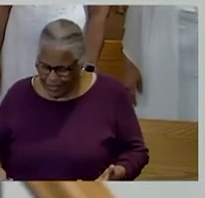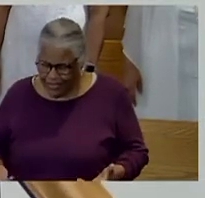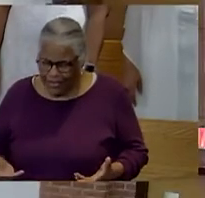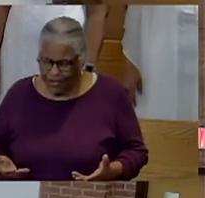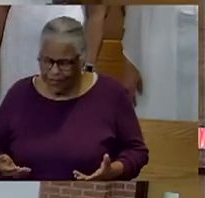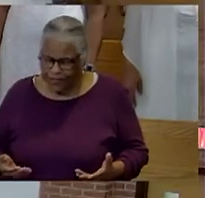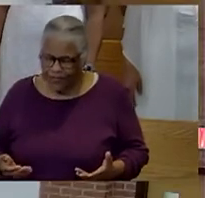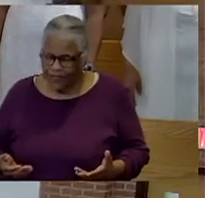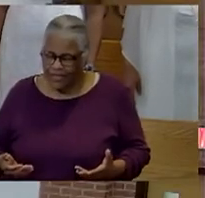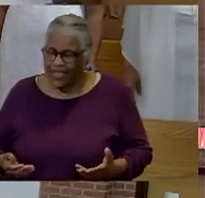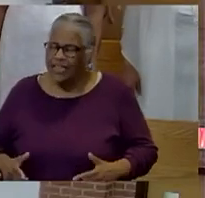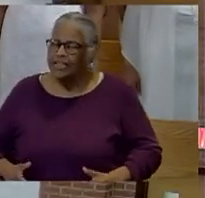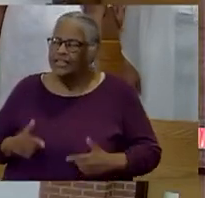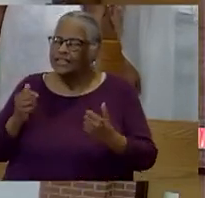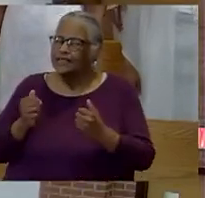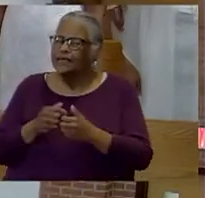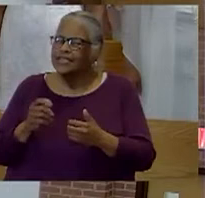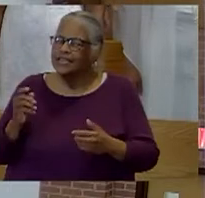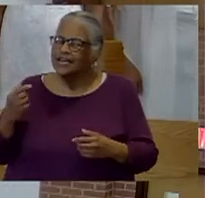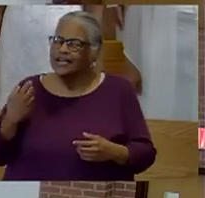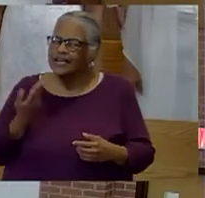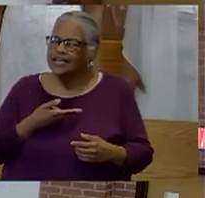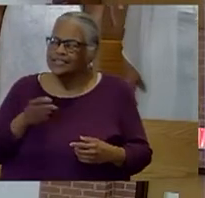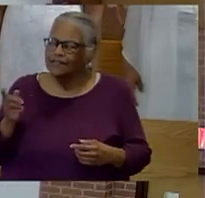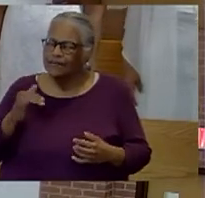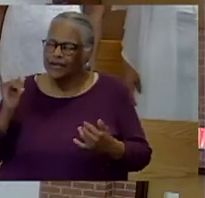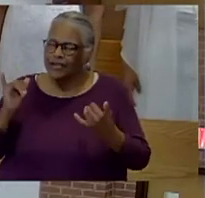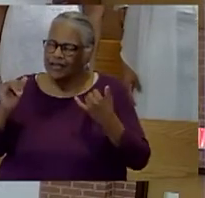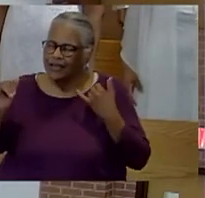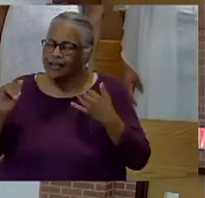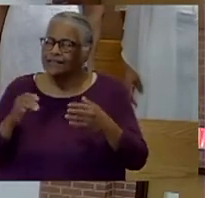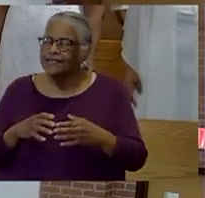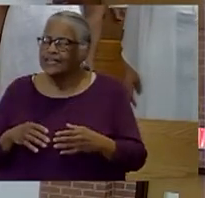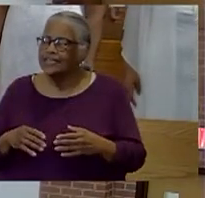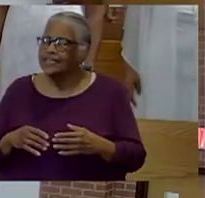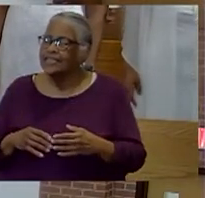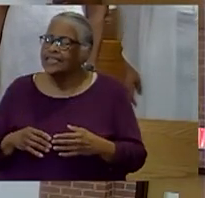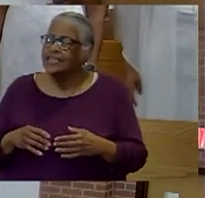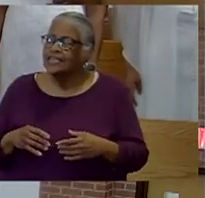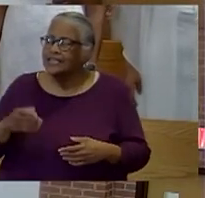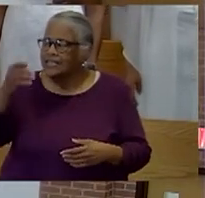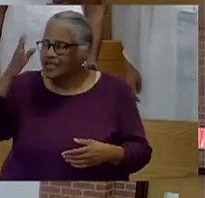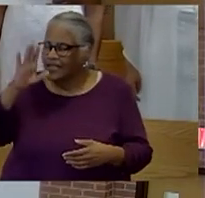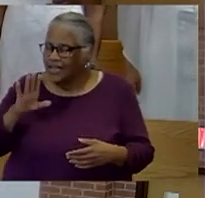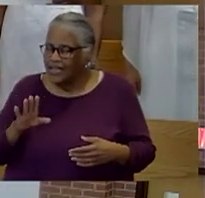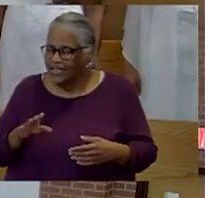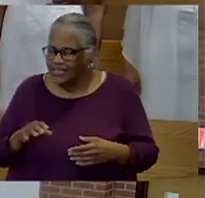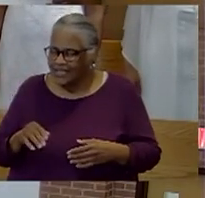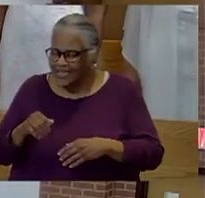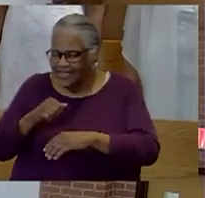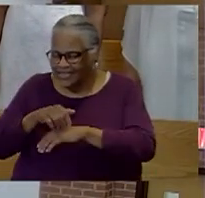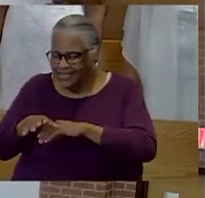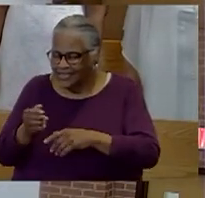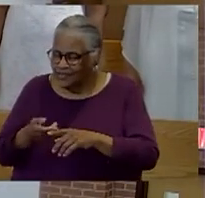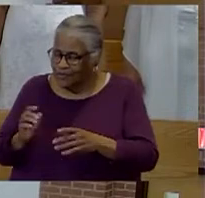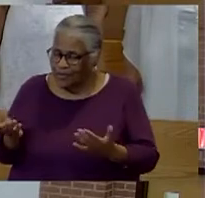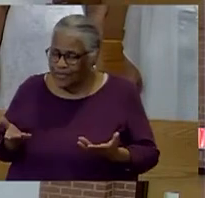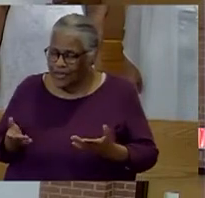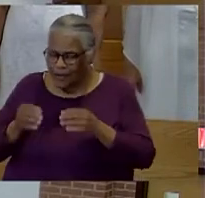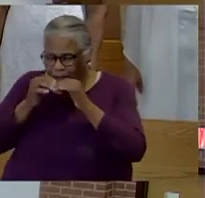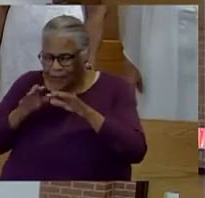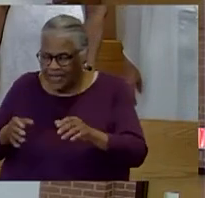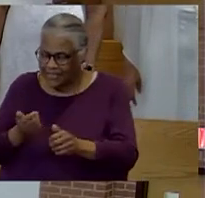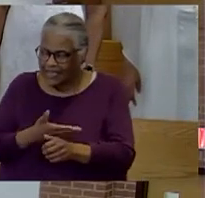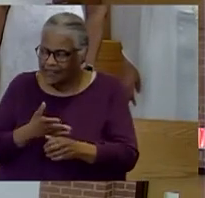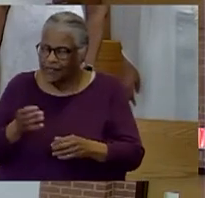henceforth, now, and forevermore. Now, God, dismiss us from this place. Bless each, every family